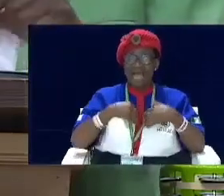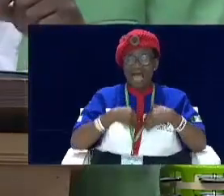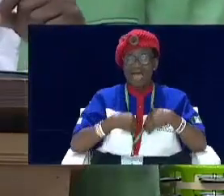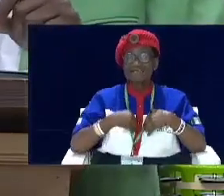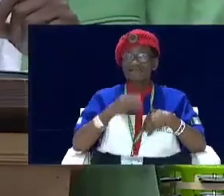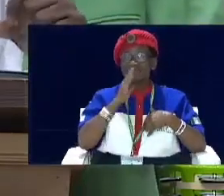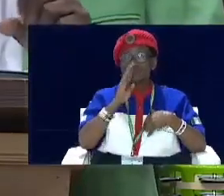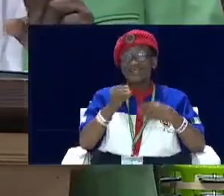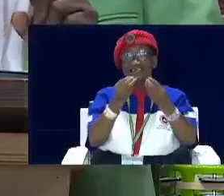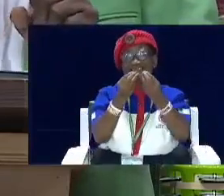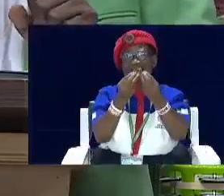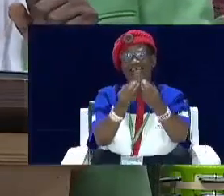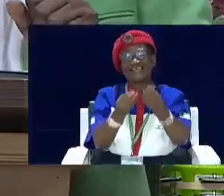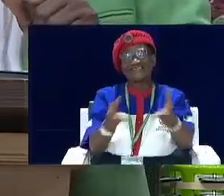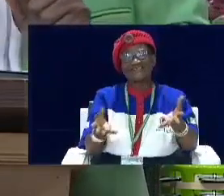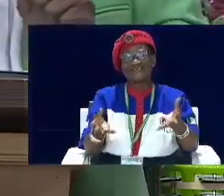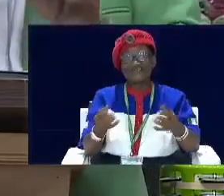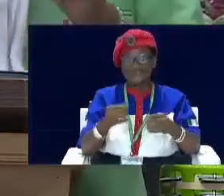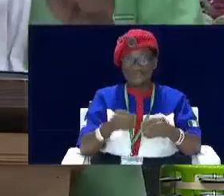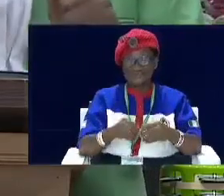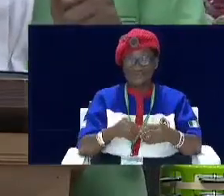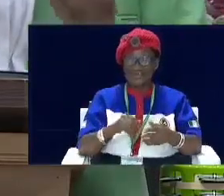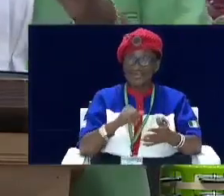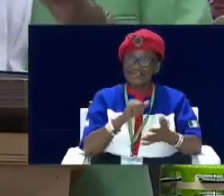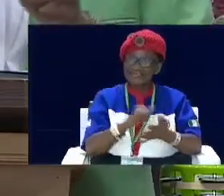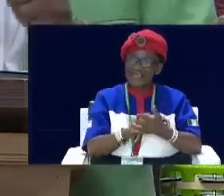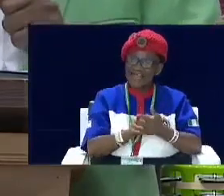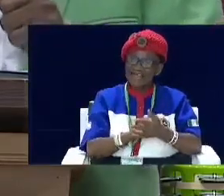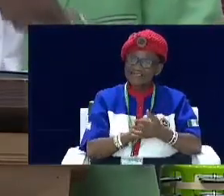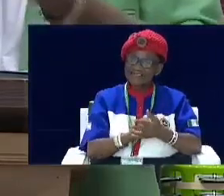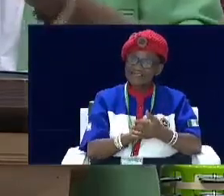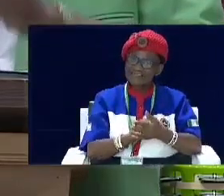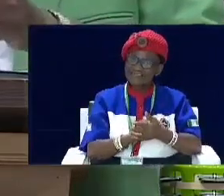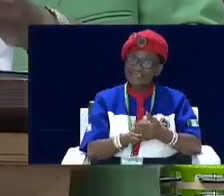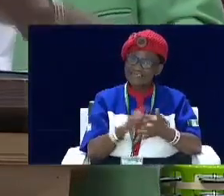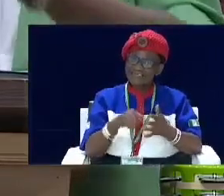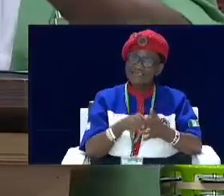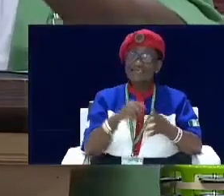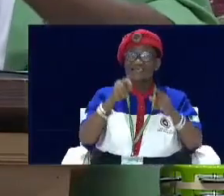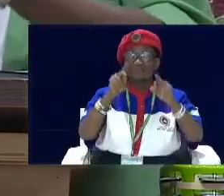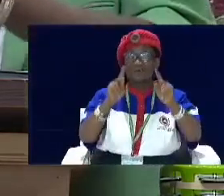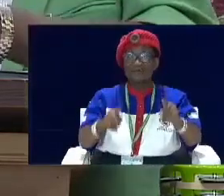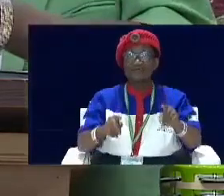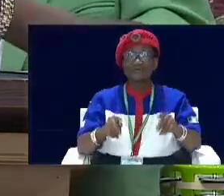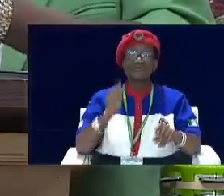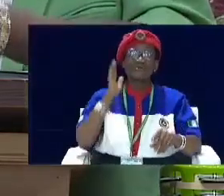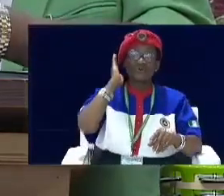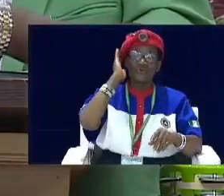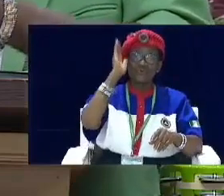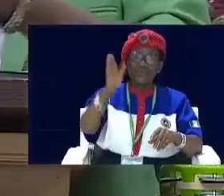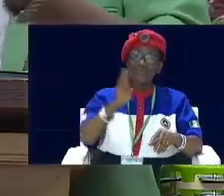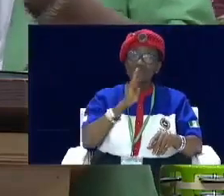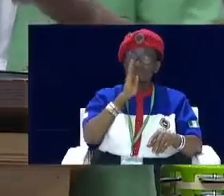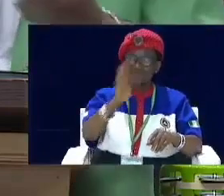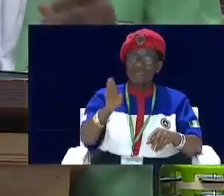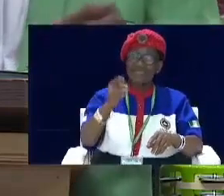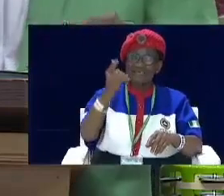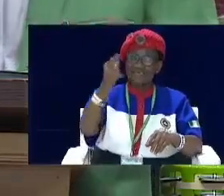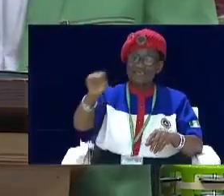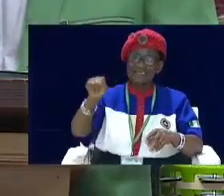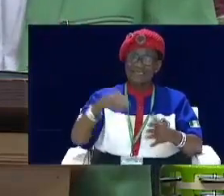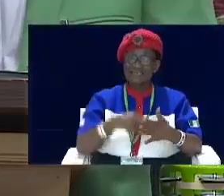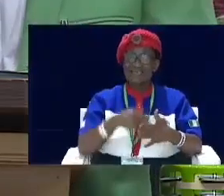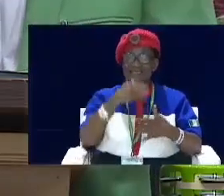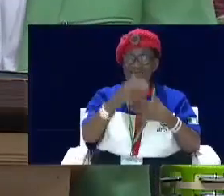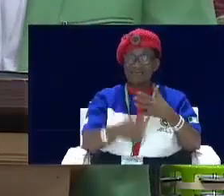o ti Olorun ti pari ise, that this fellow will be the next prophet. O pe eni